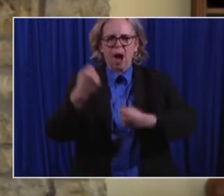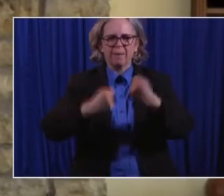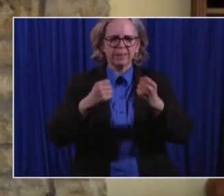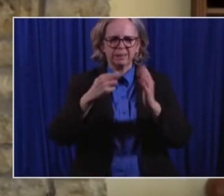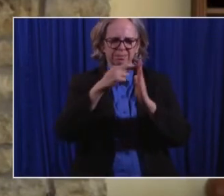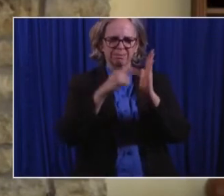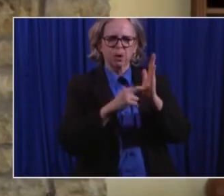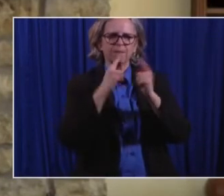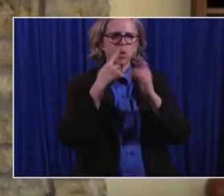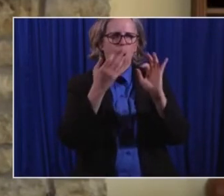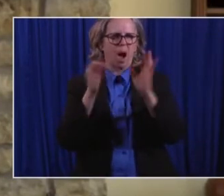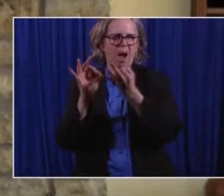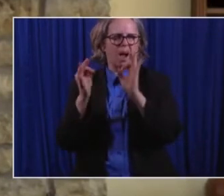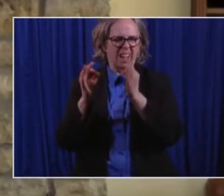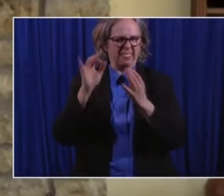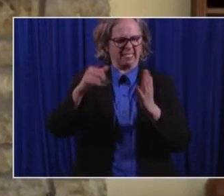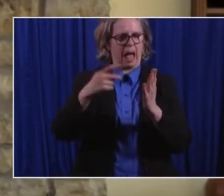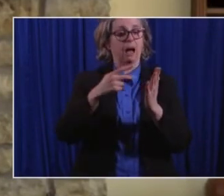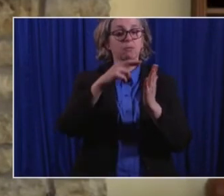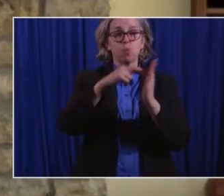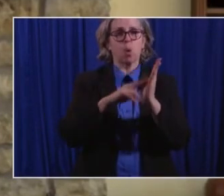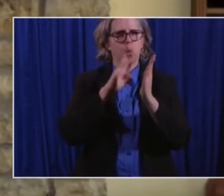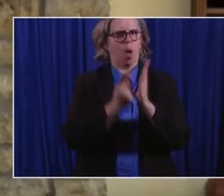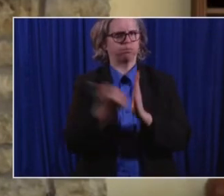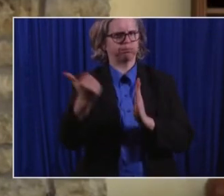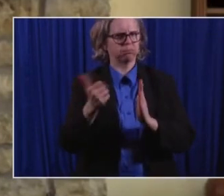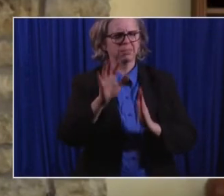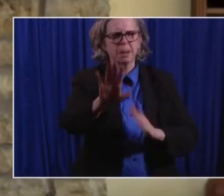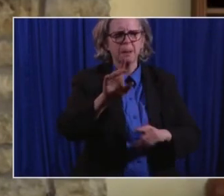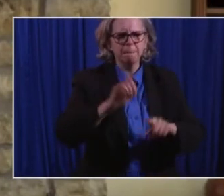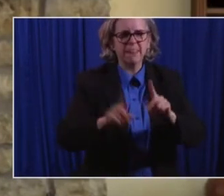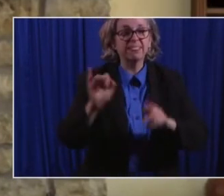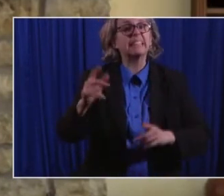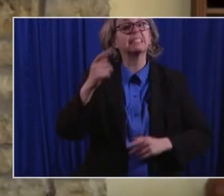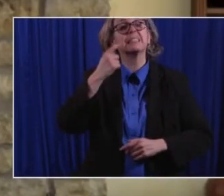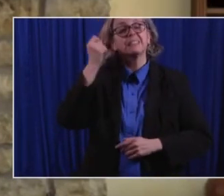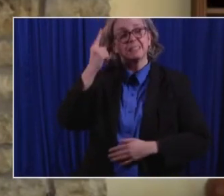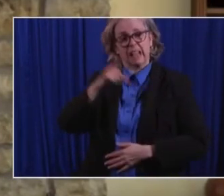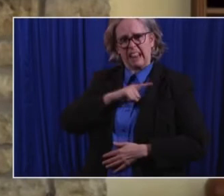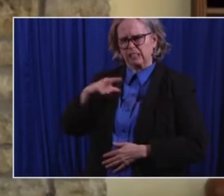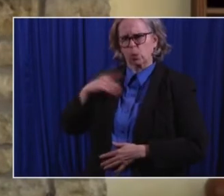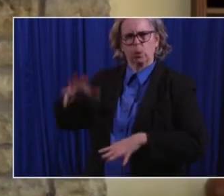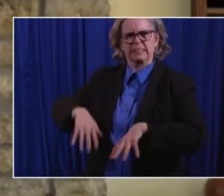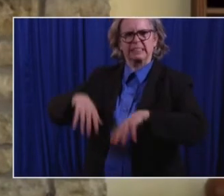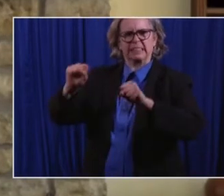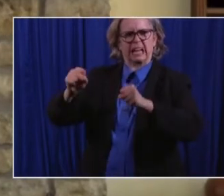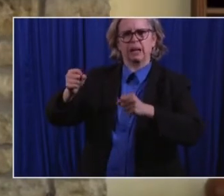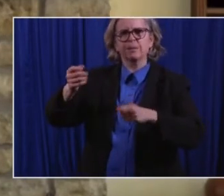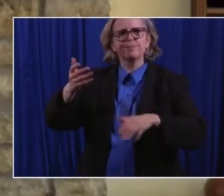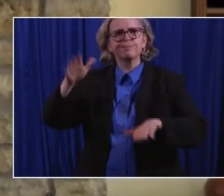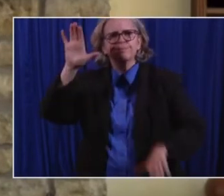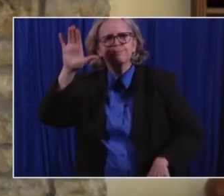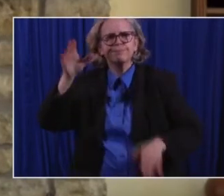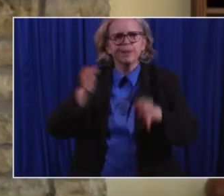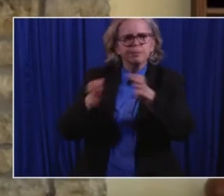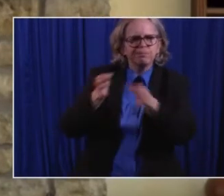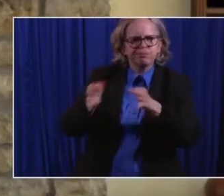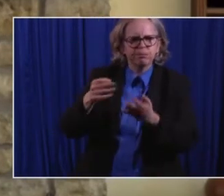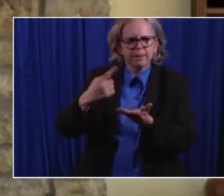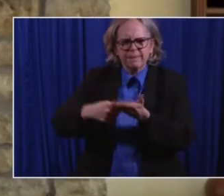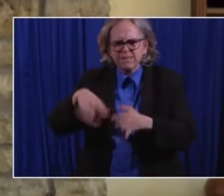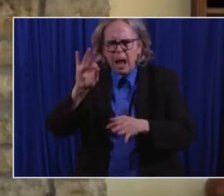legislature of the House would take that up. They would hold hearings. There were people who wanted to sponsor the bill. And so I'm